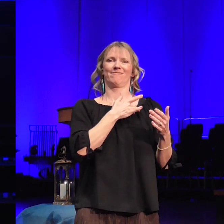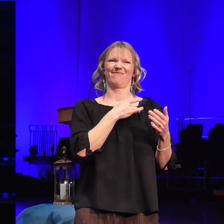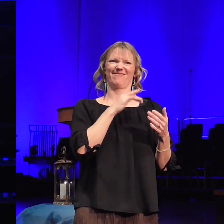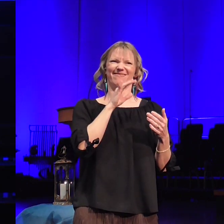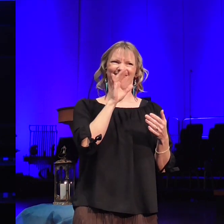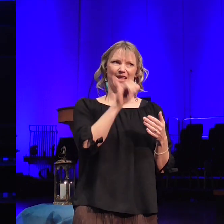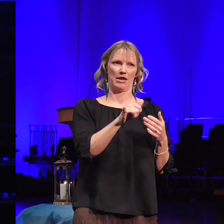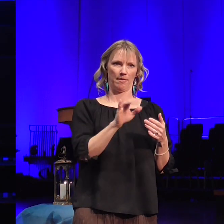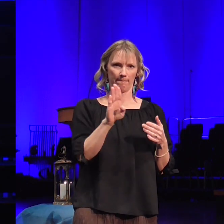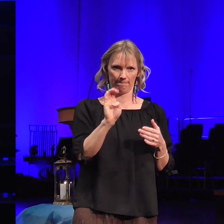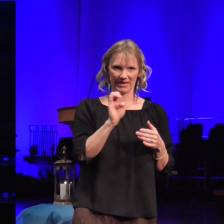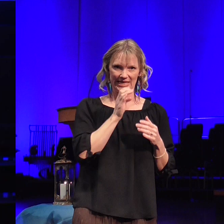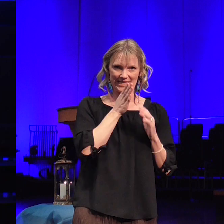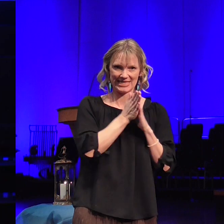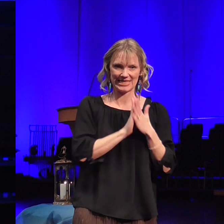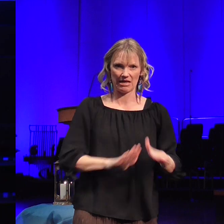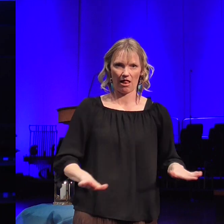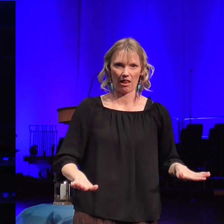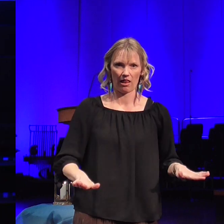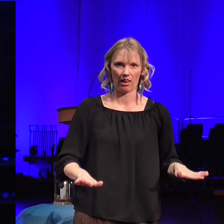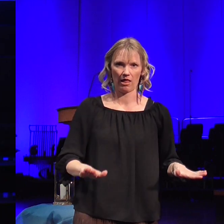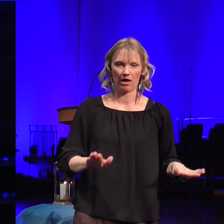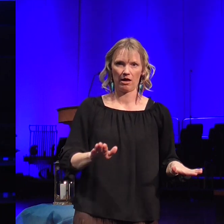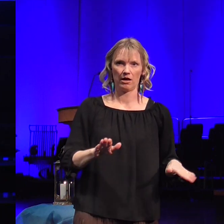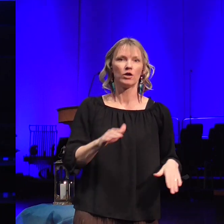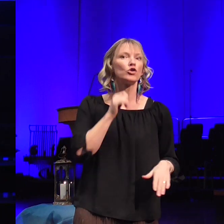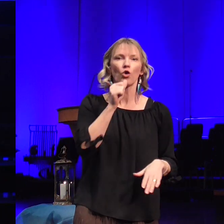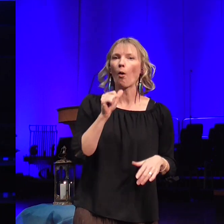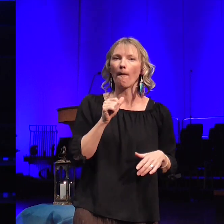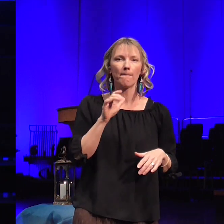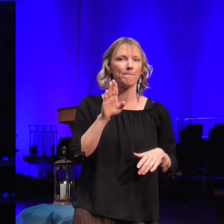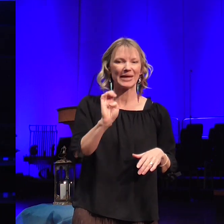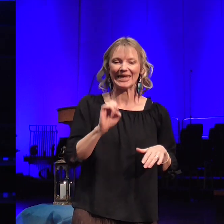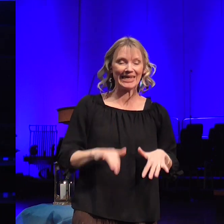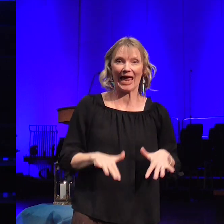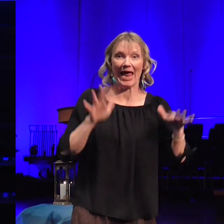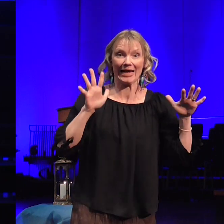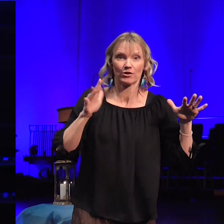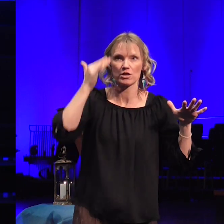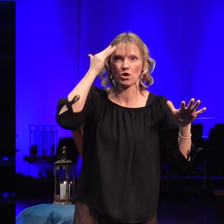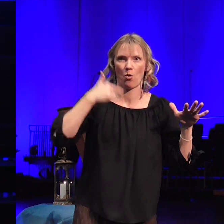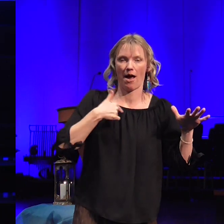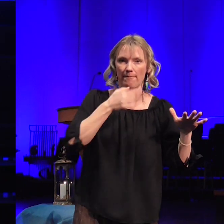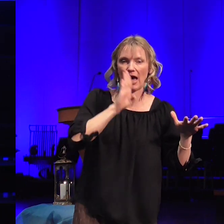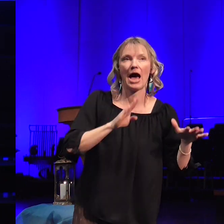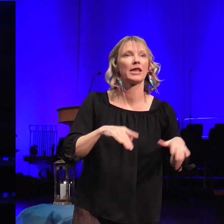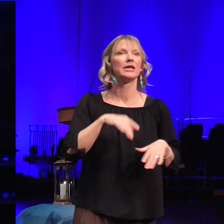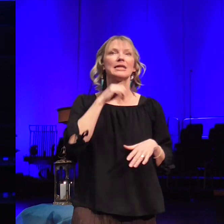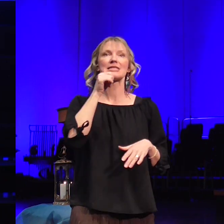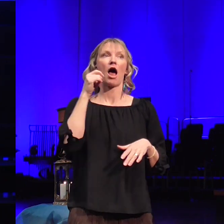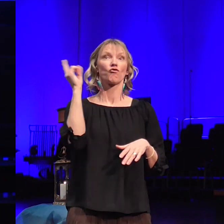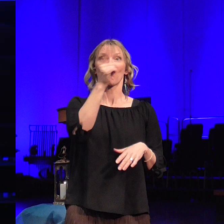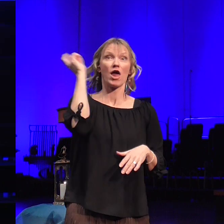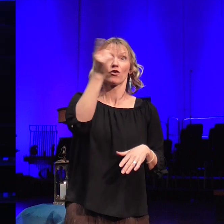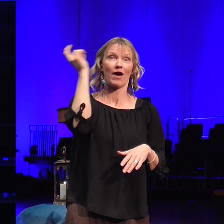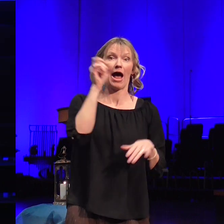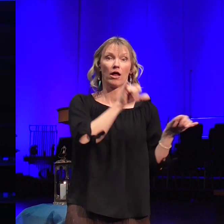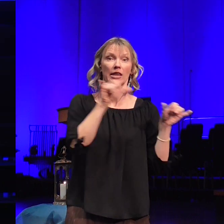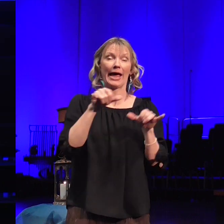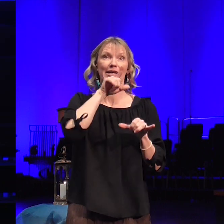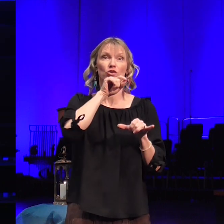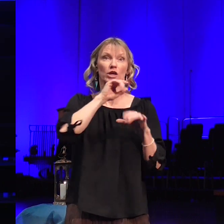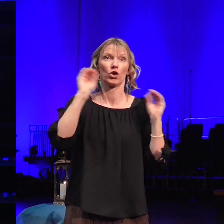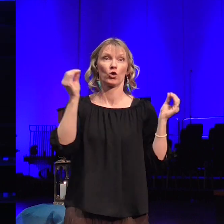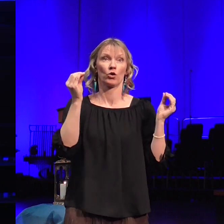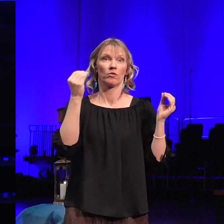be still. It's not be anxious and know that I am God. It's not run around like a chicken with its head cut off